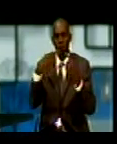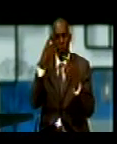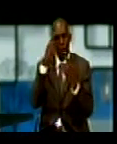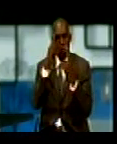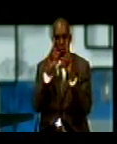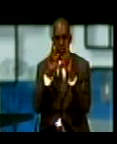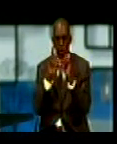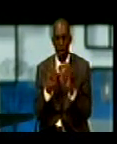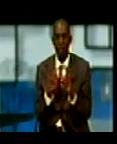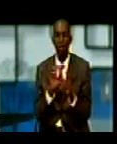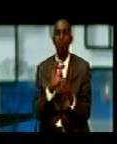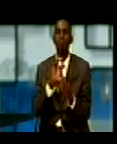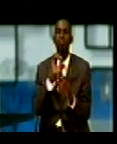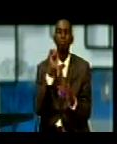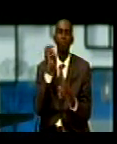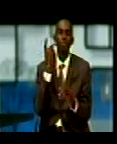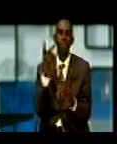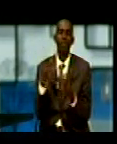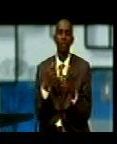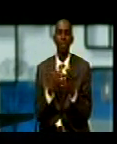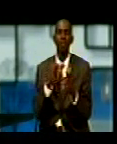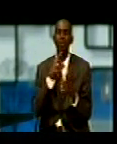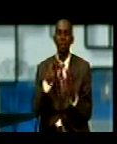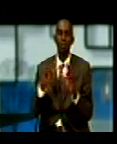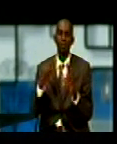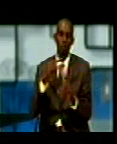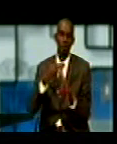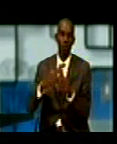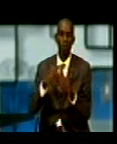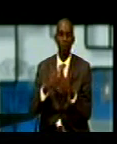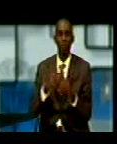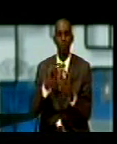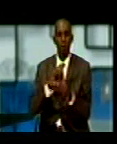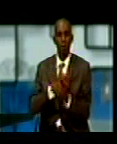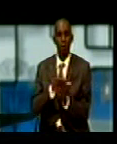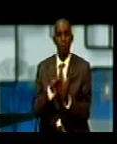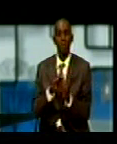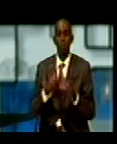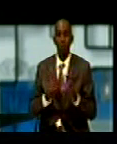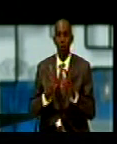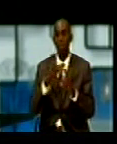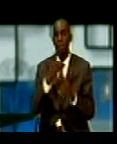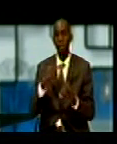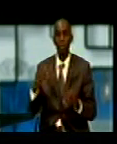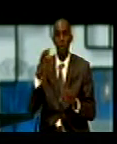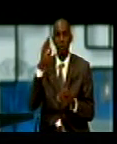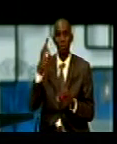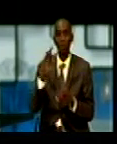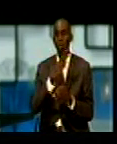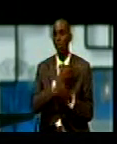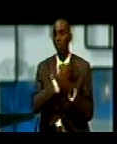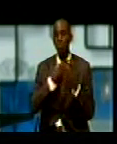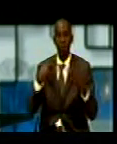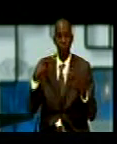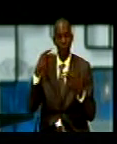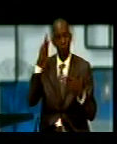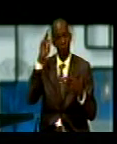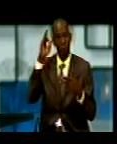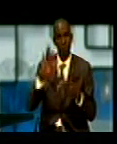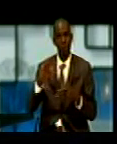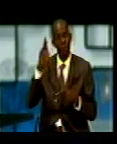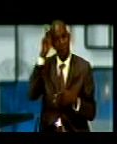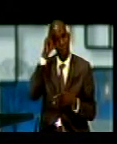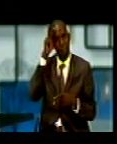confirmed positive. But during the ministration of our Father in the Lord, he said that we should manifest our